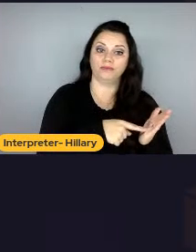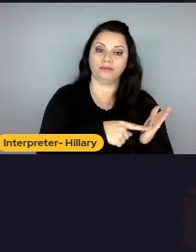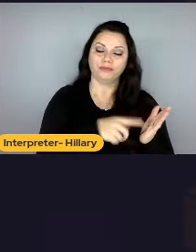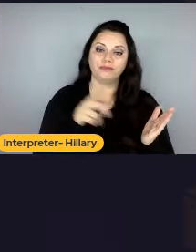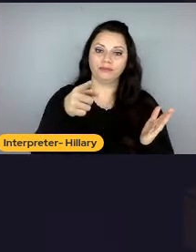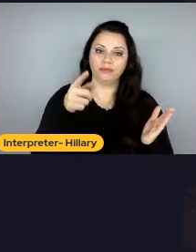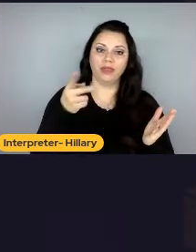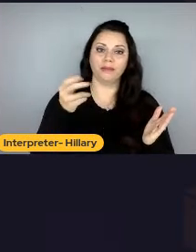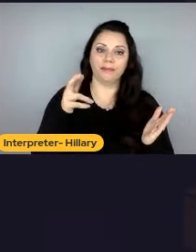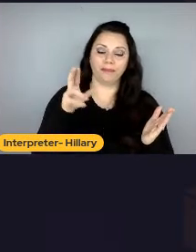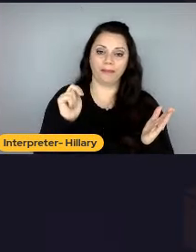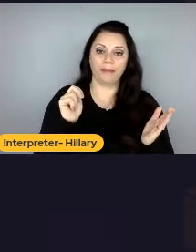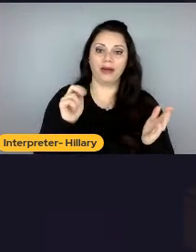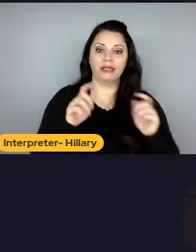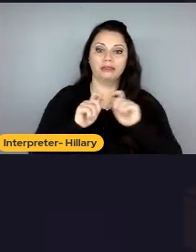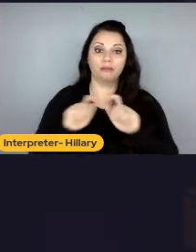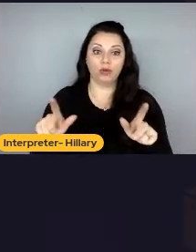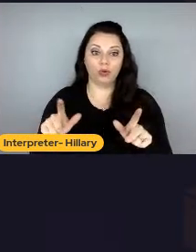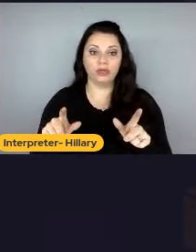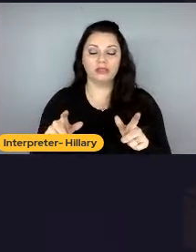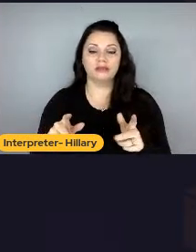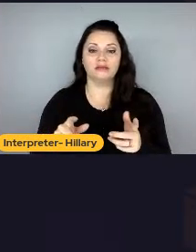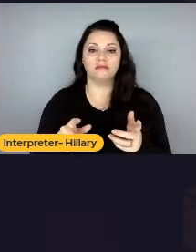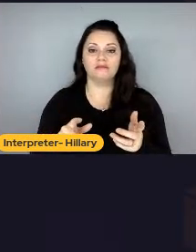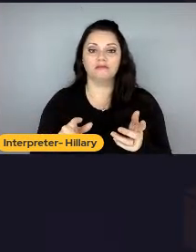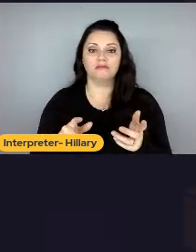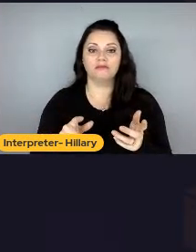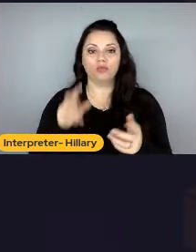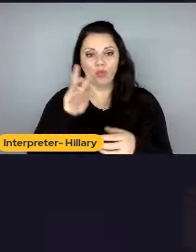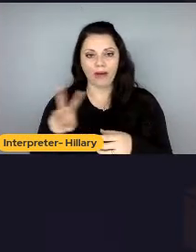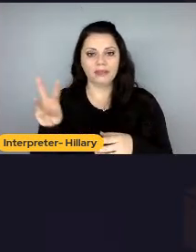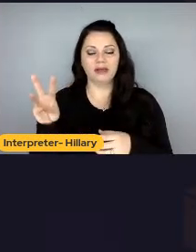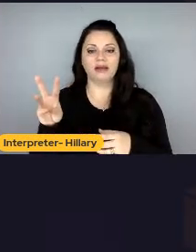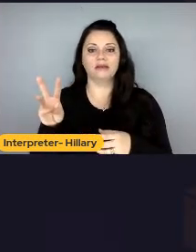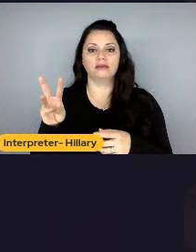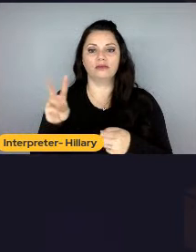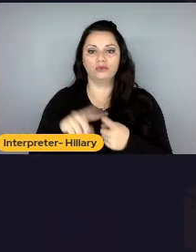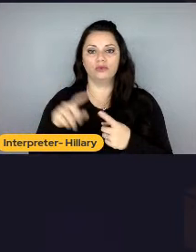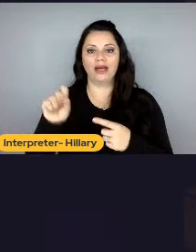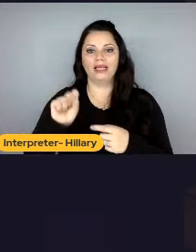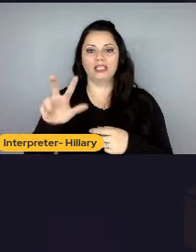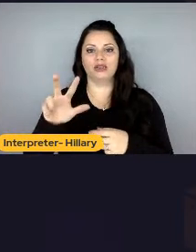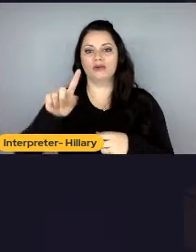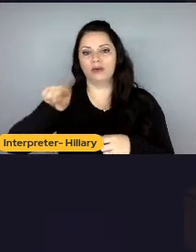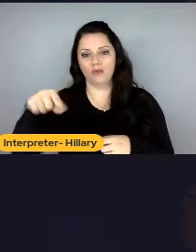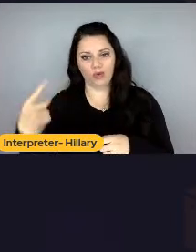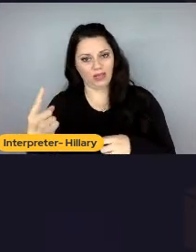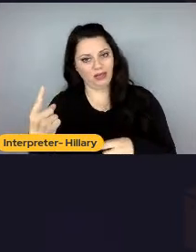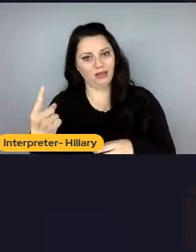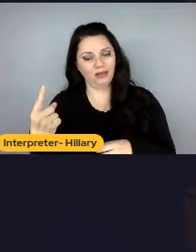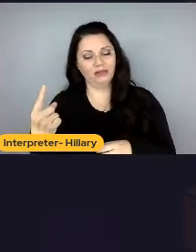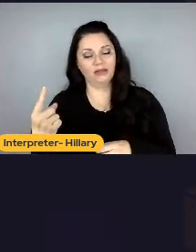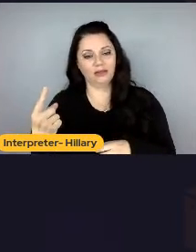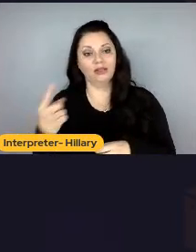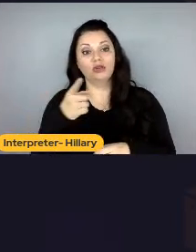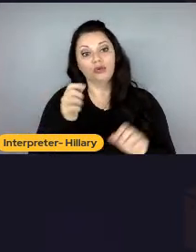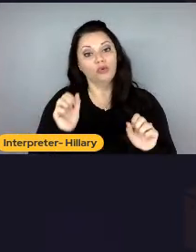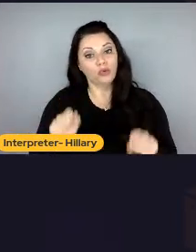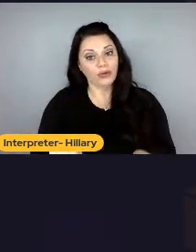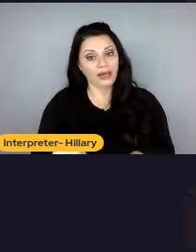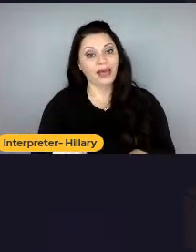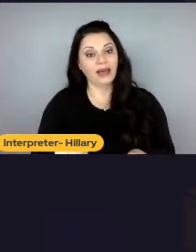pattern deploys a website to S3 only. You can